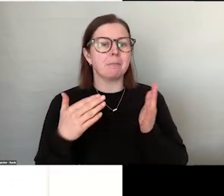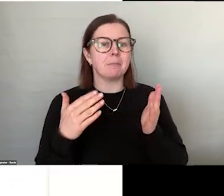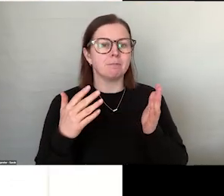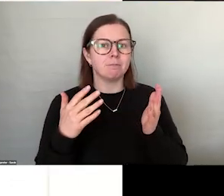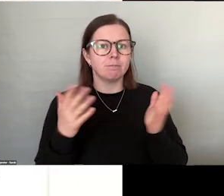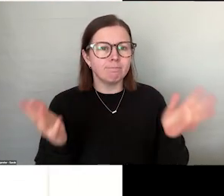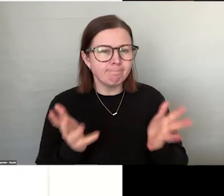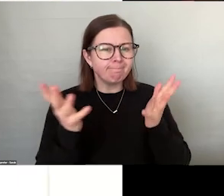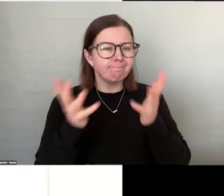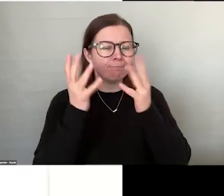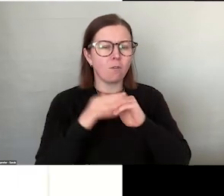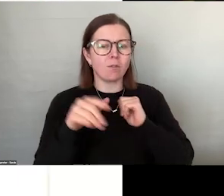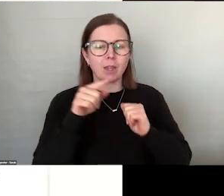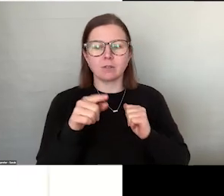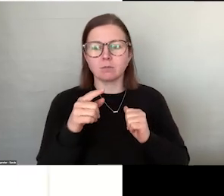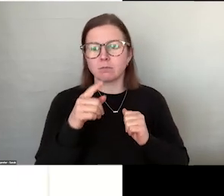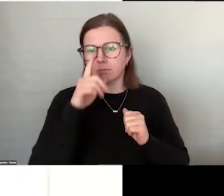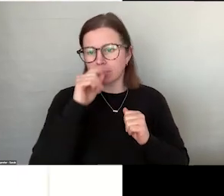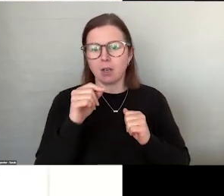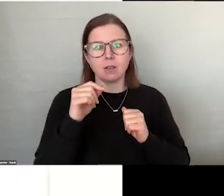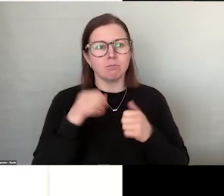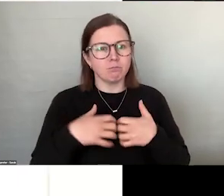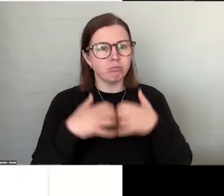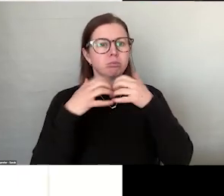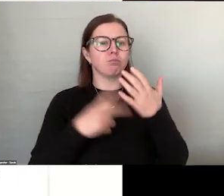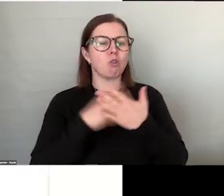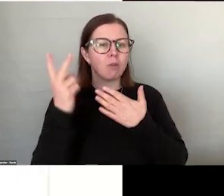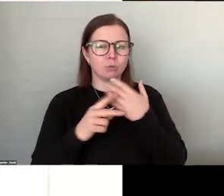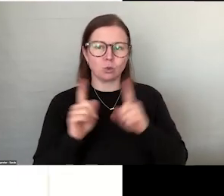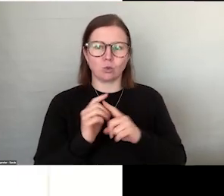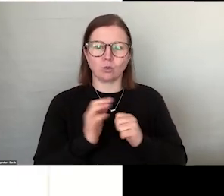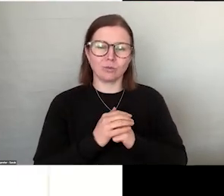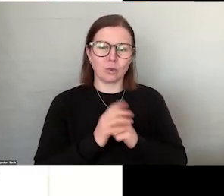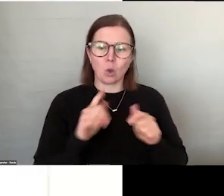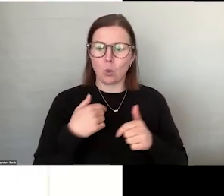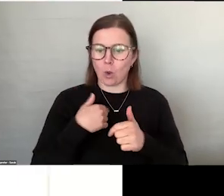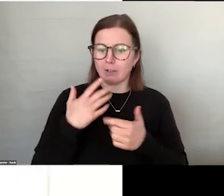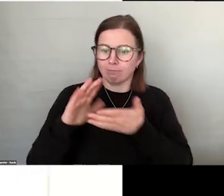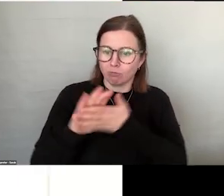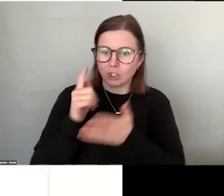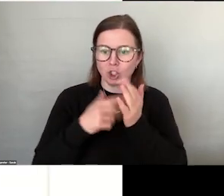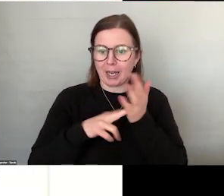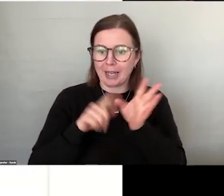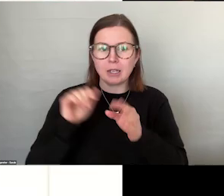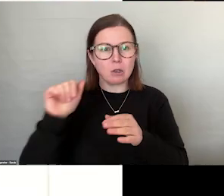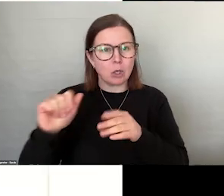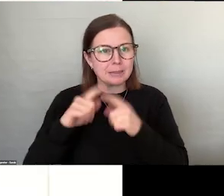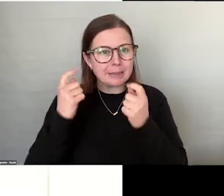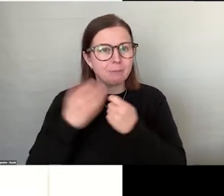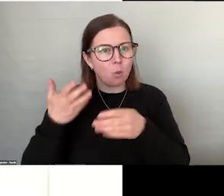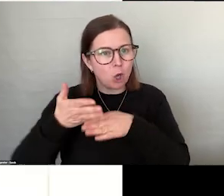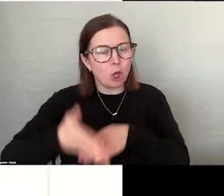on that and get some programs rebuilt, and really welcome the work that Jenny and her team have done